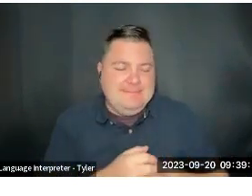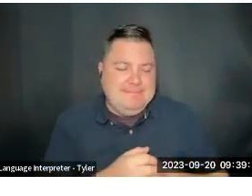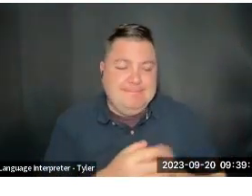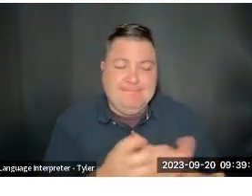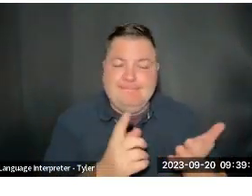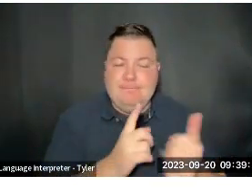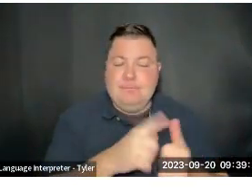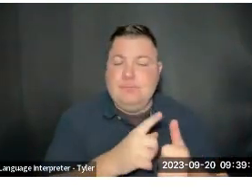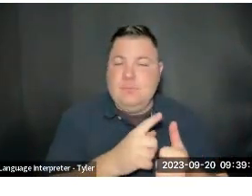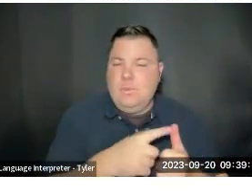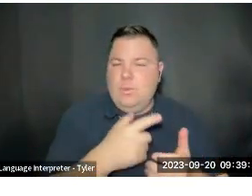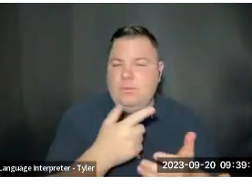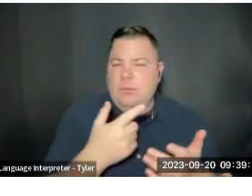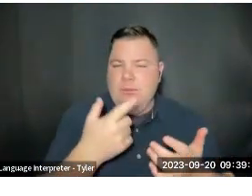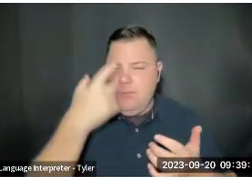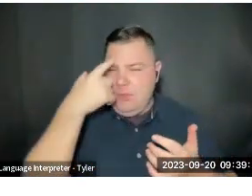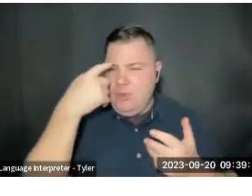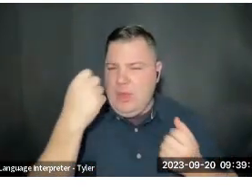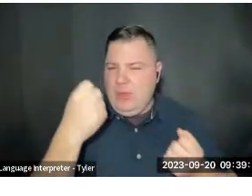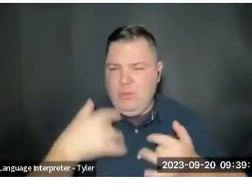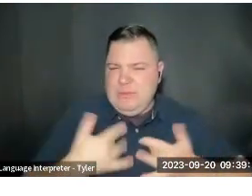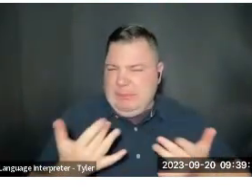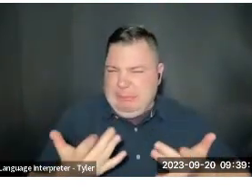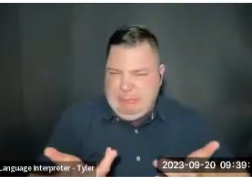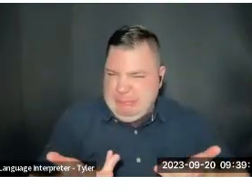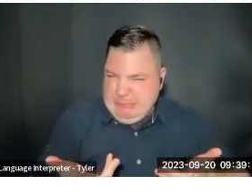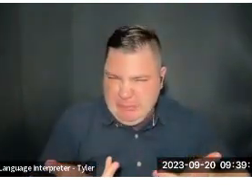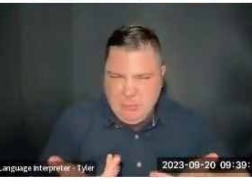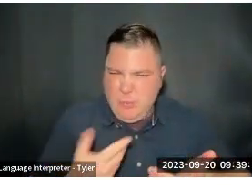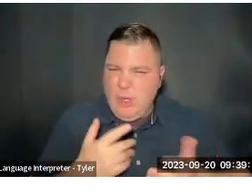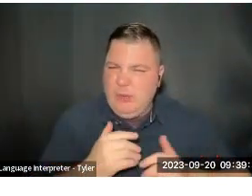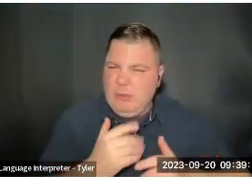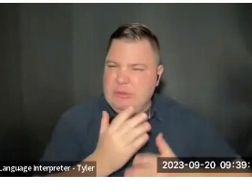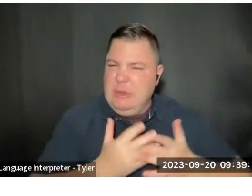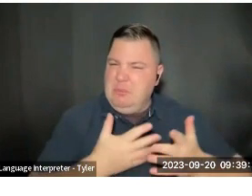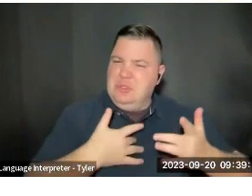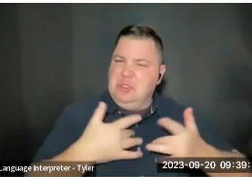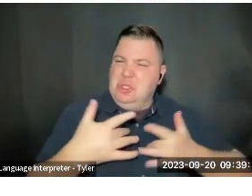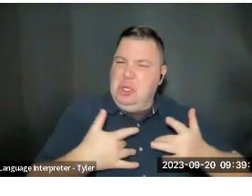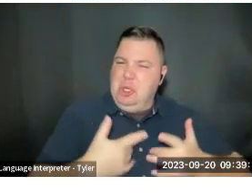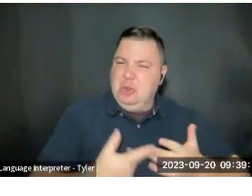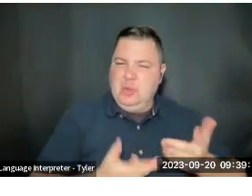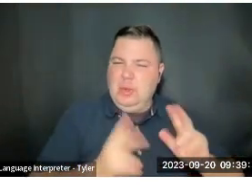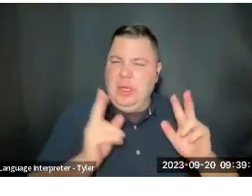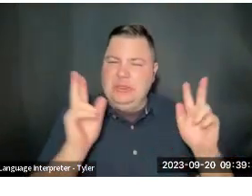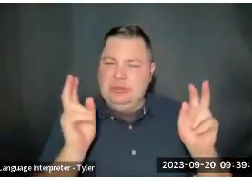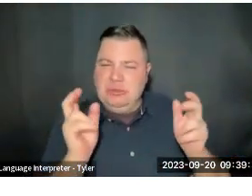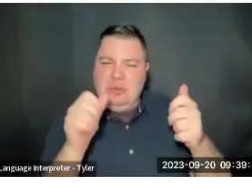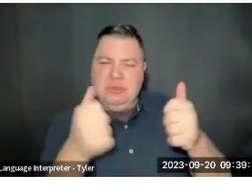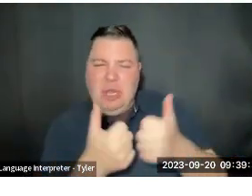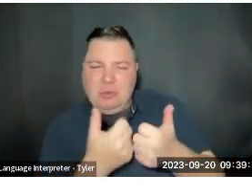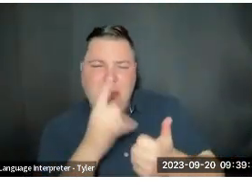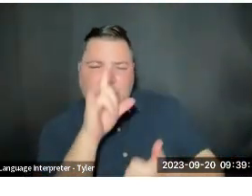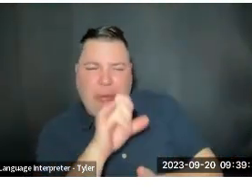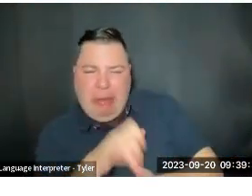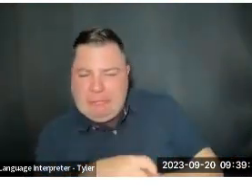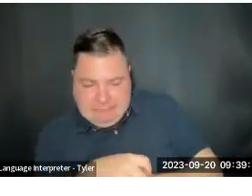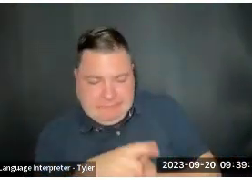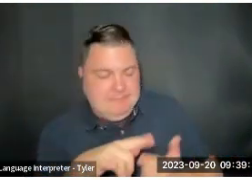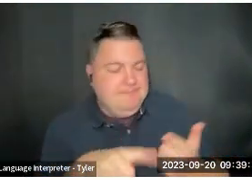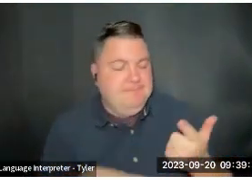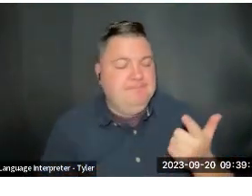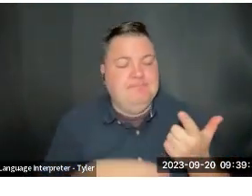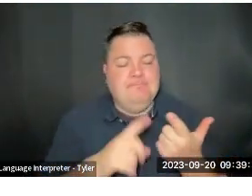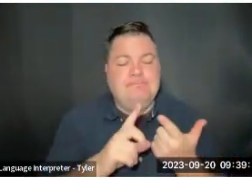health, what are mental health concerns, what would a mental health challenge look like, and then